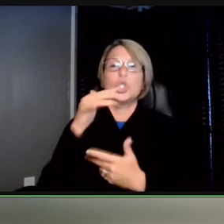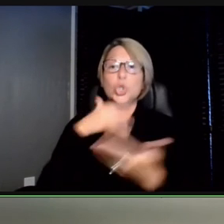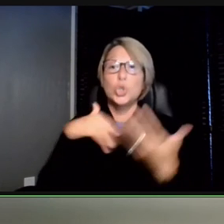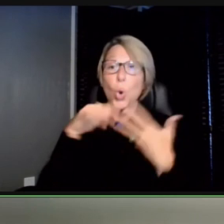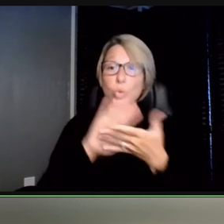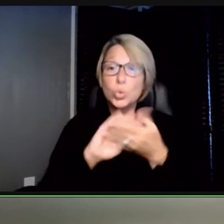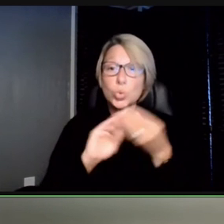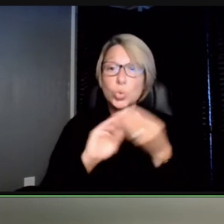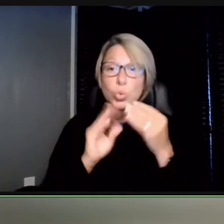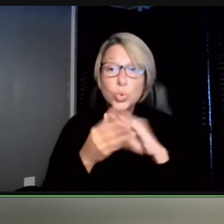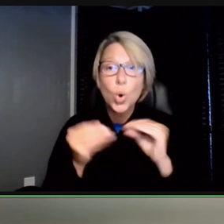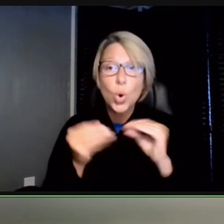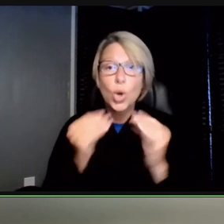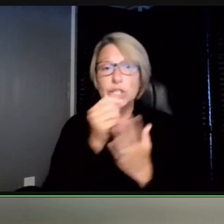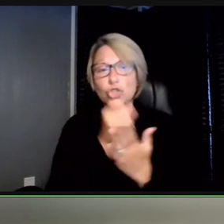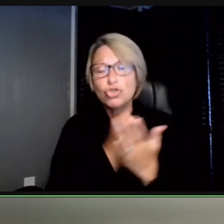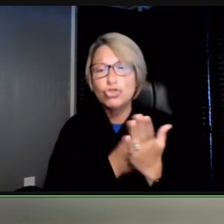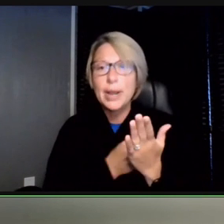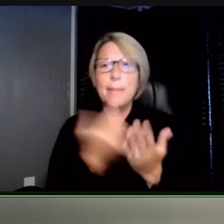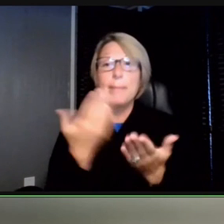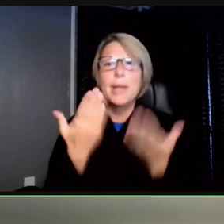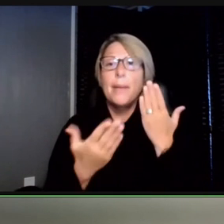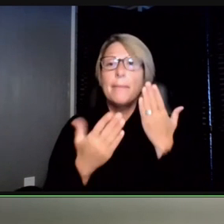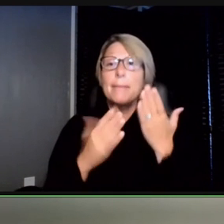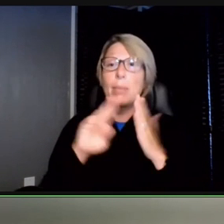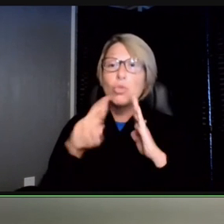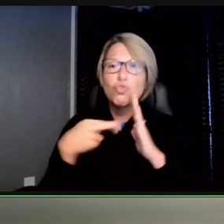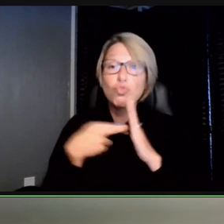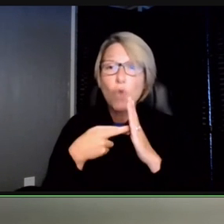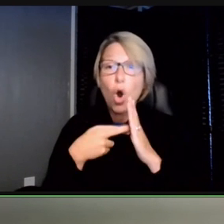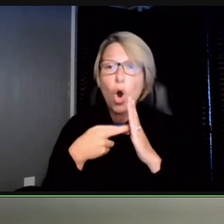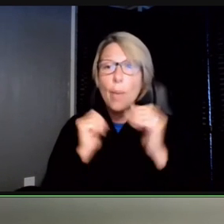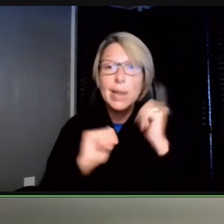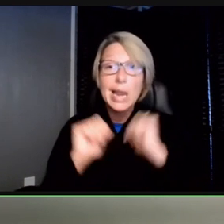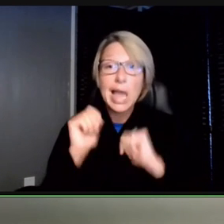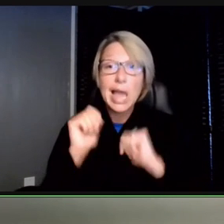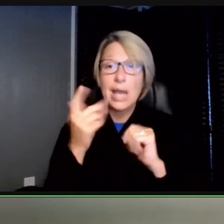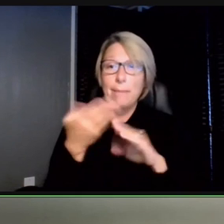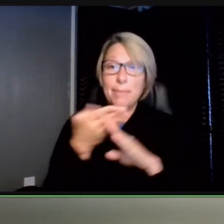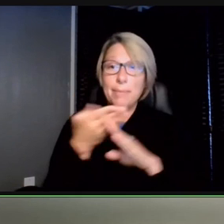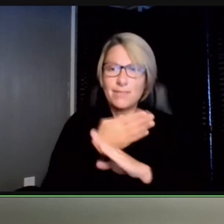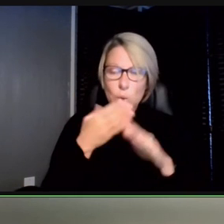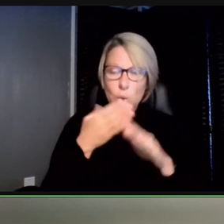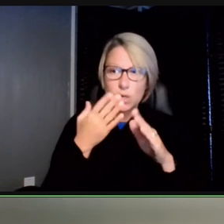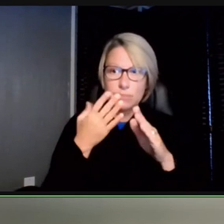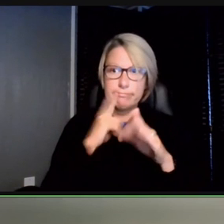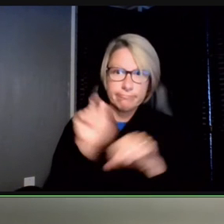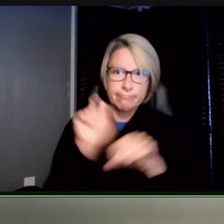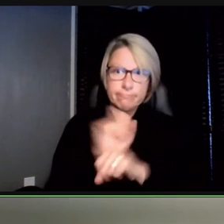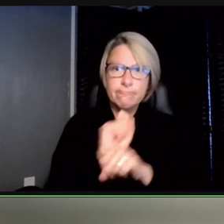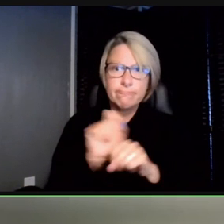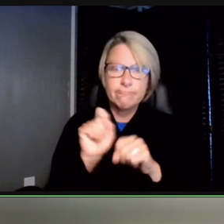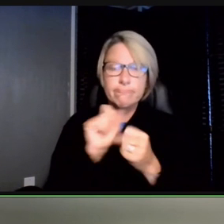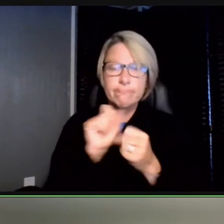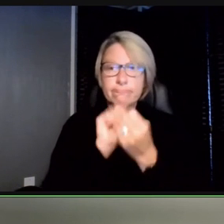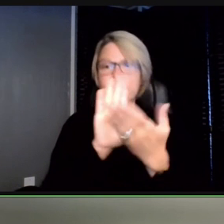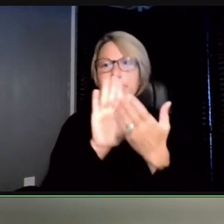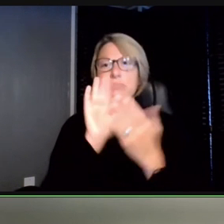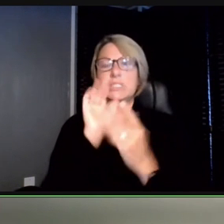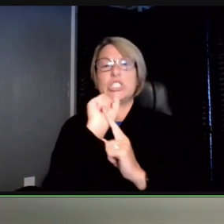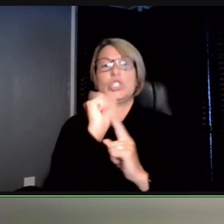might role play before going into a situation. So again, These are all strategies that some of you, if you